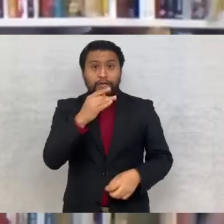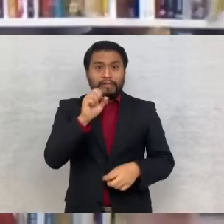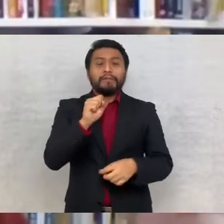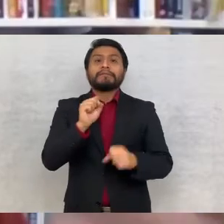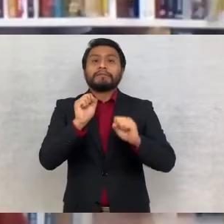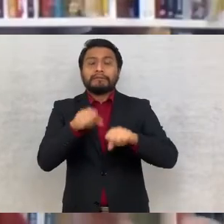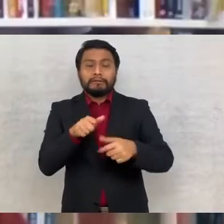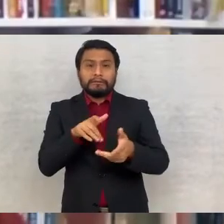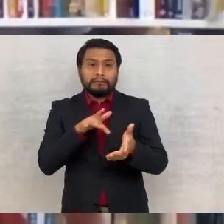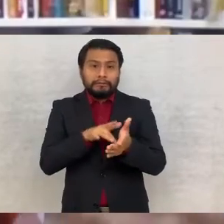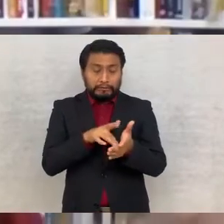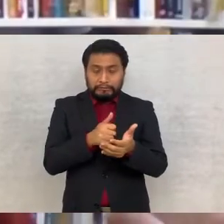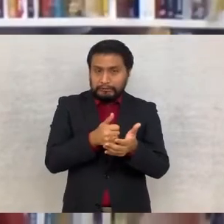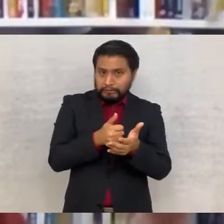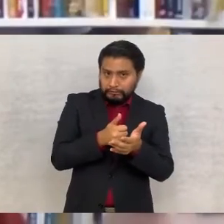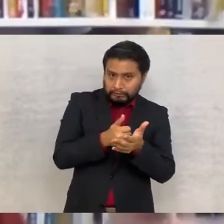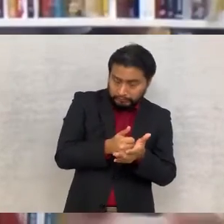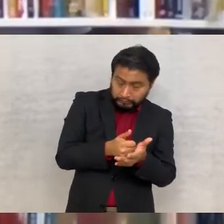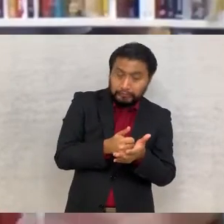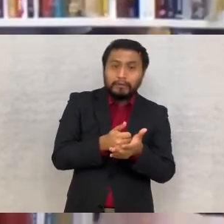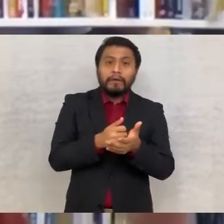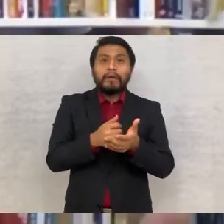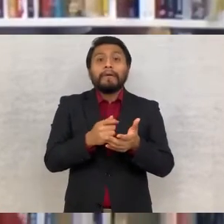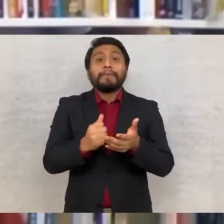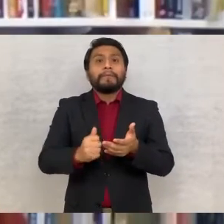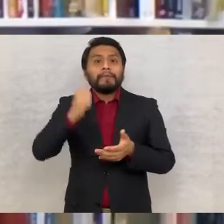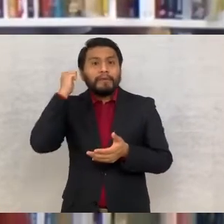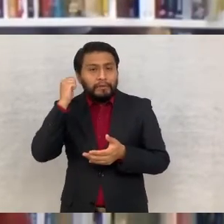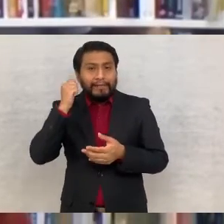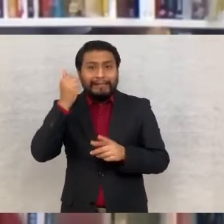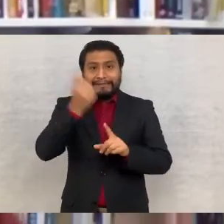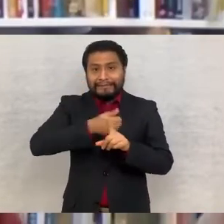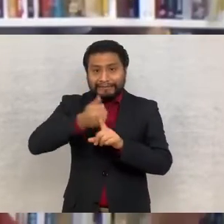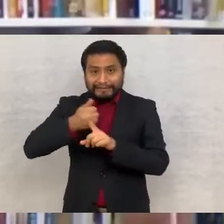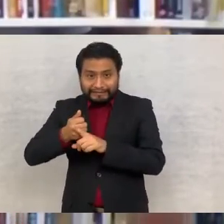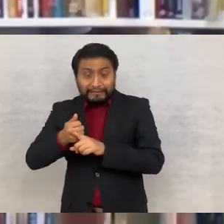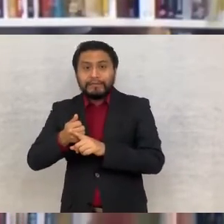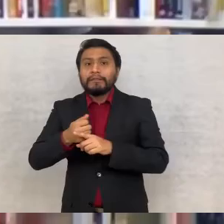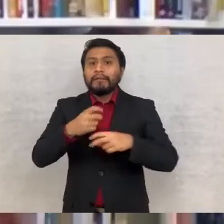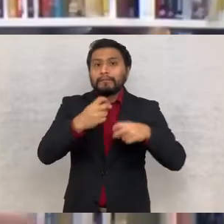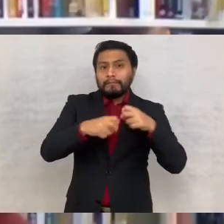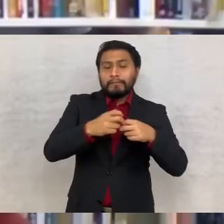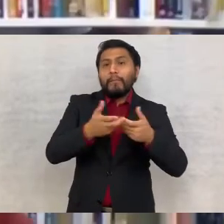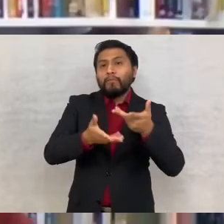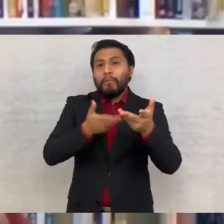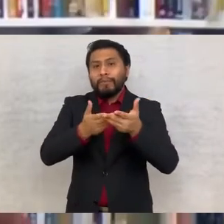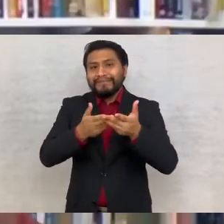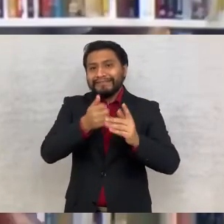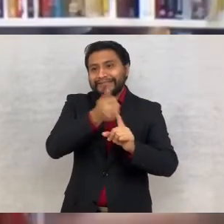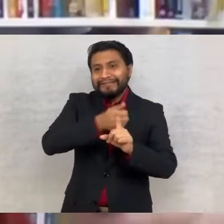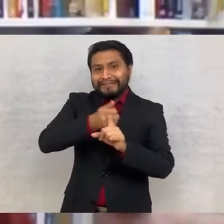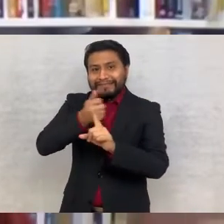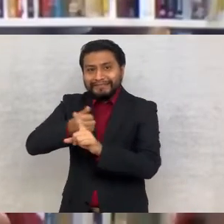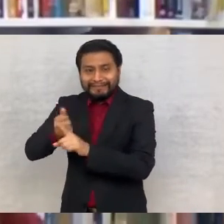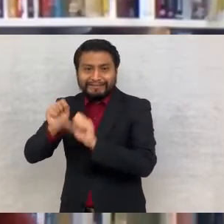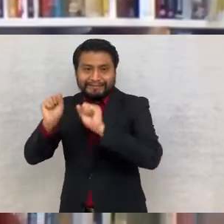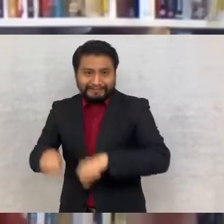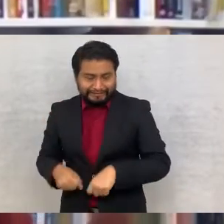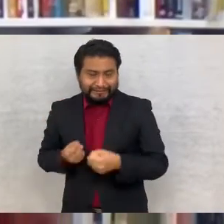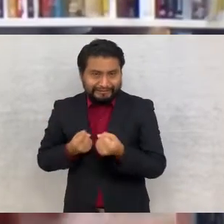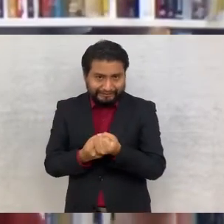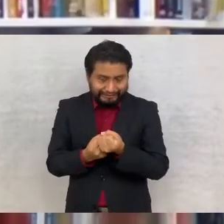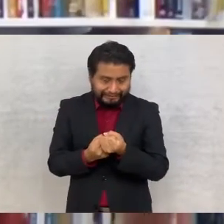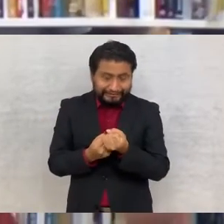that eugenics came to address, follow one another, without each new stage implying a radically different proposal from the